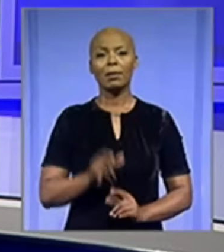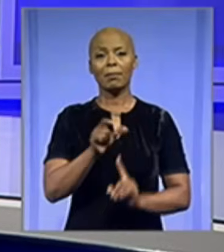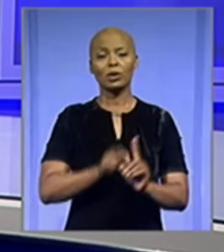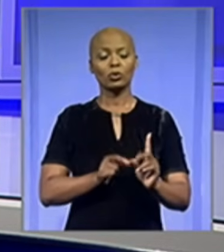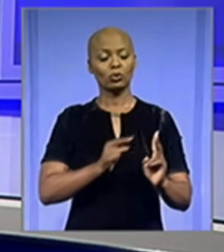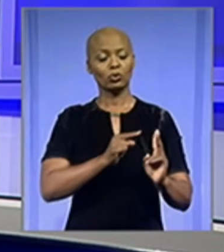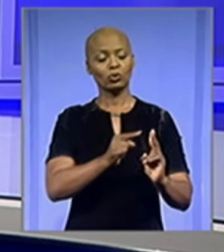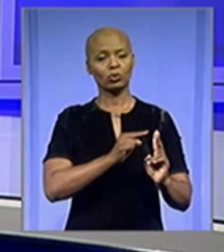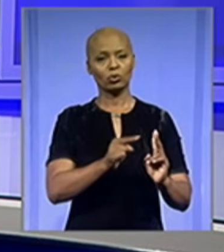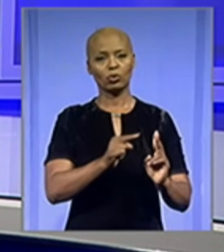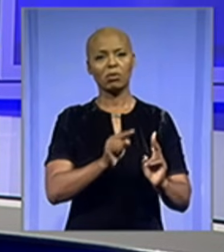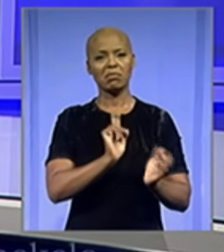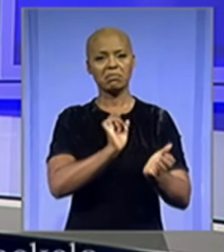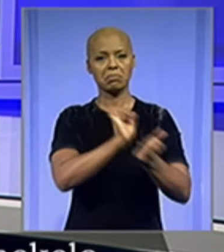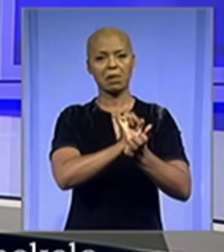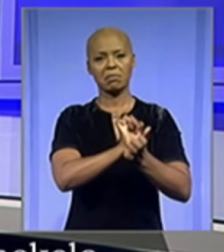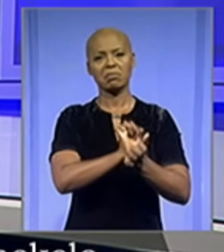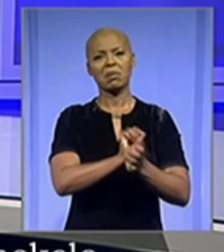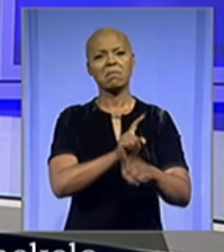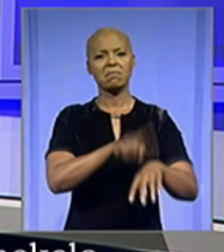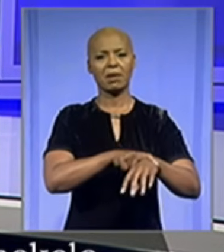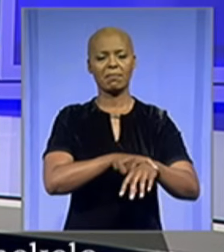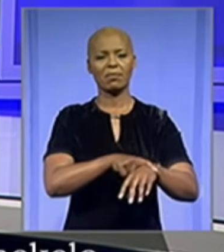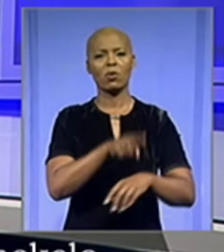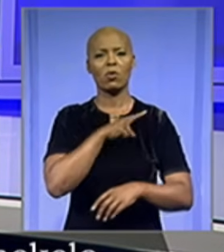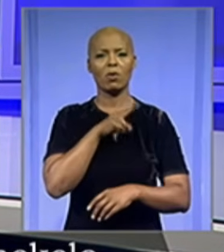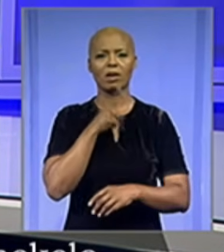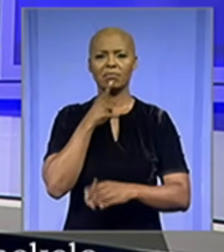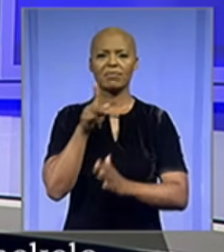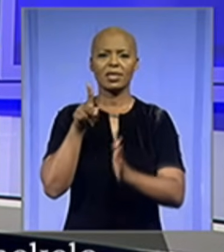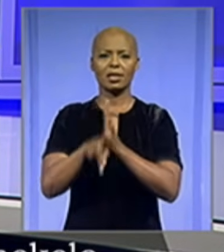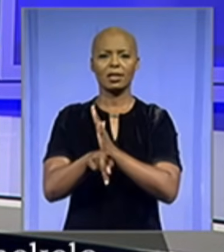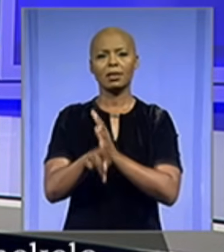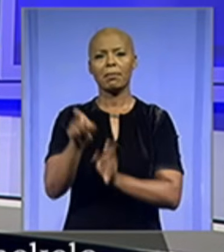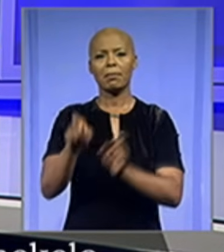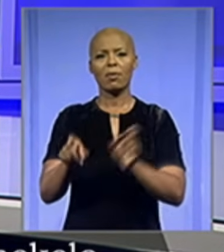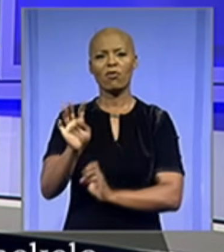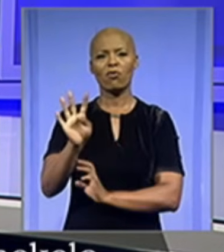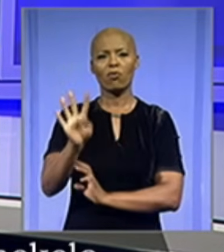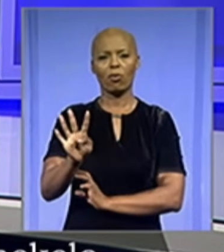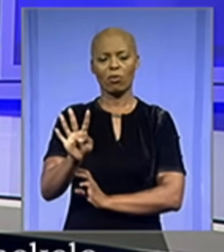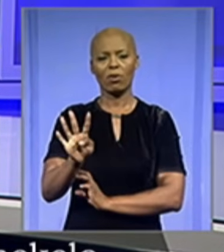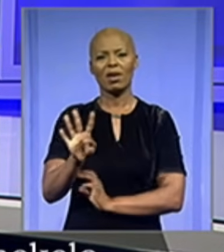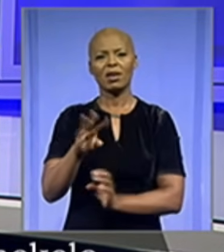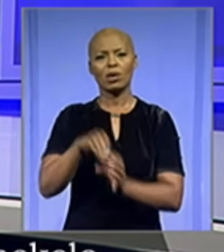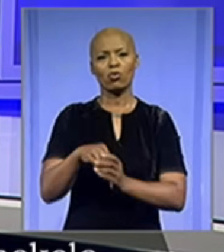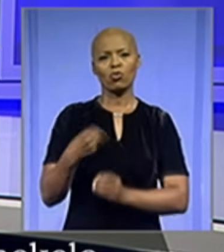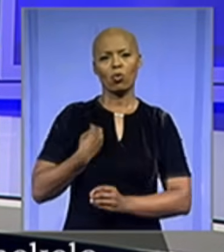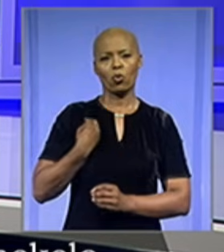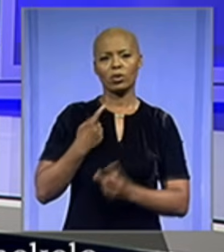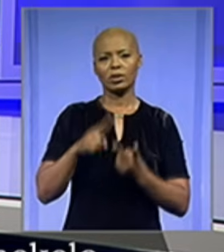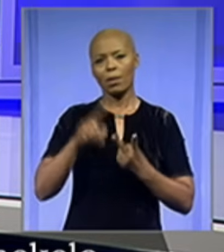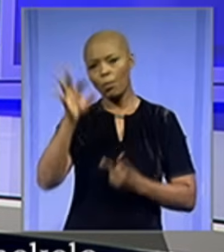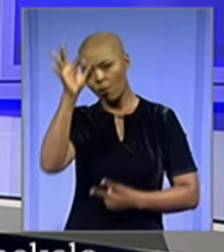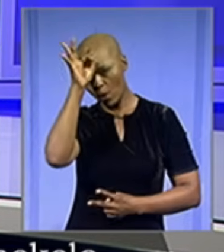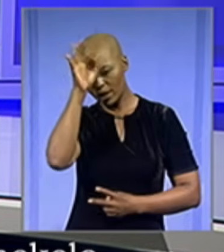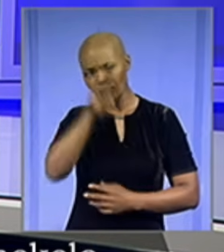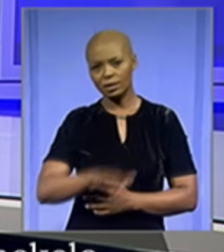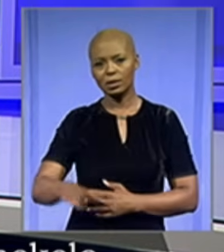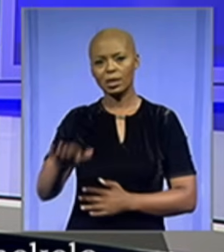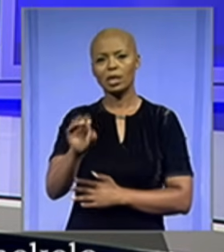Babelaelwa ba le babedi ba ba tshwereng mabapi le polao ya batho ba le bane go akaretsa moša le lepodisi kwa Jekolene